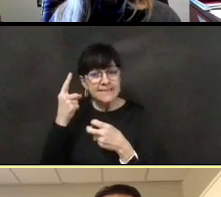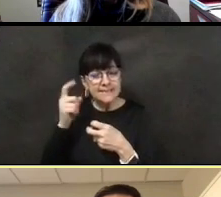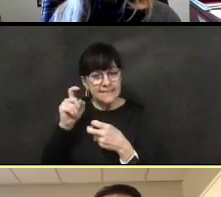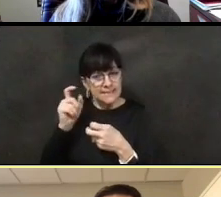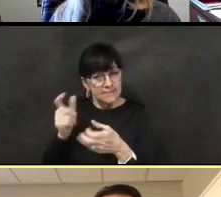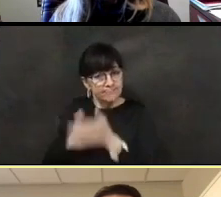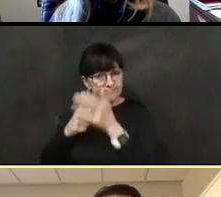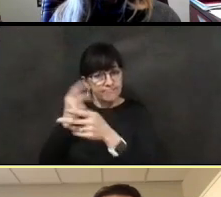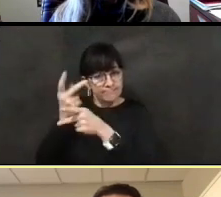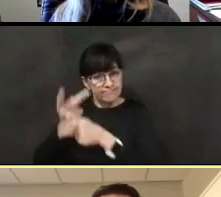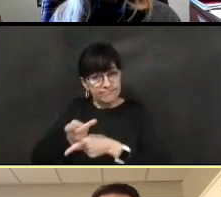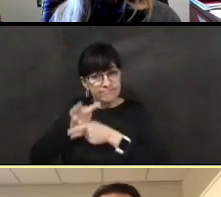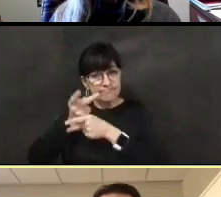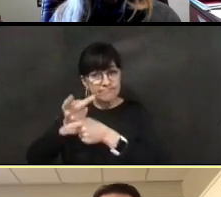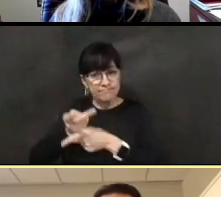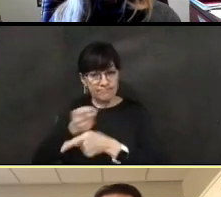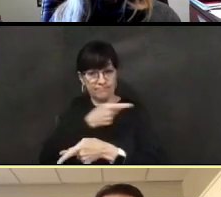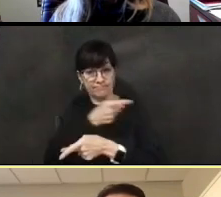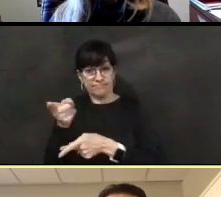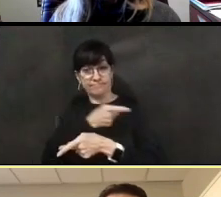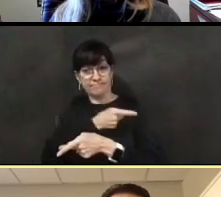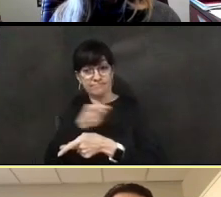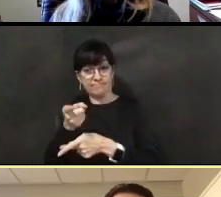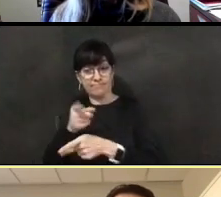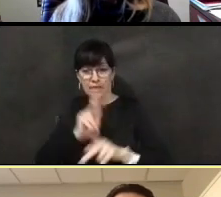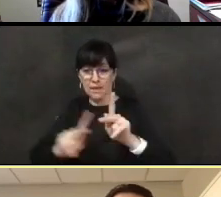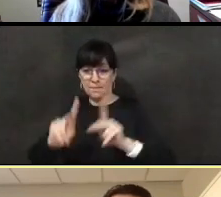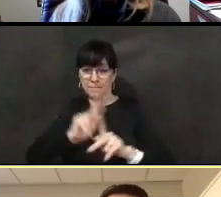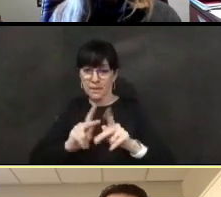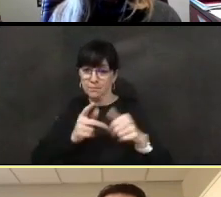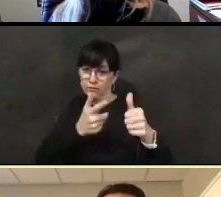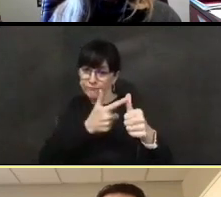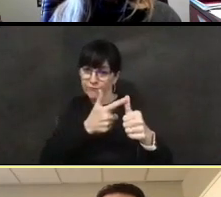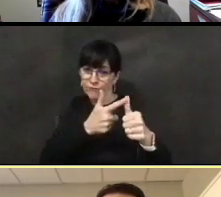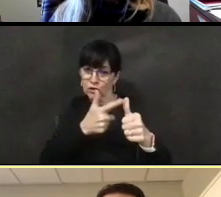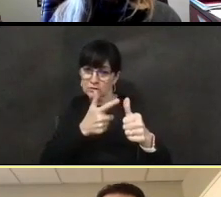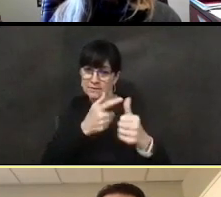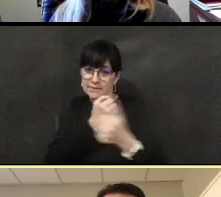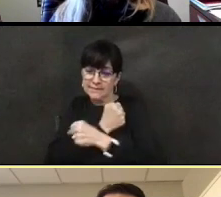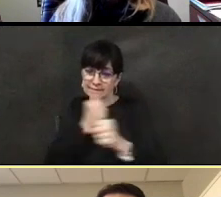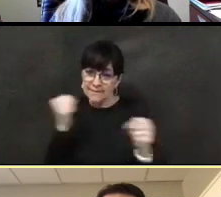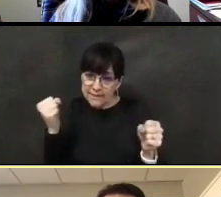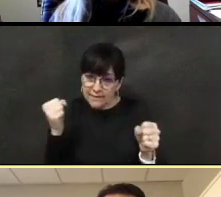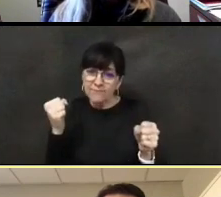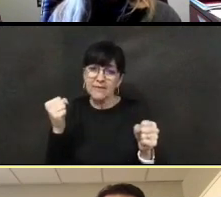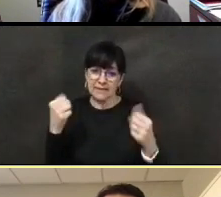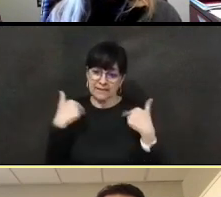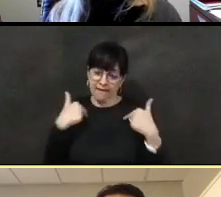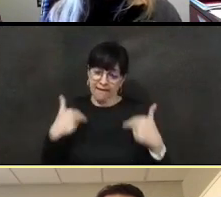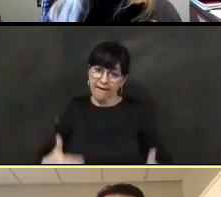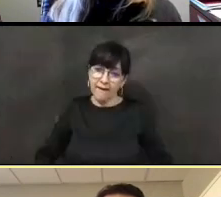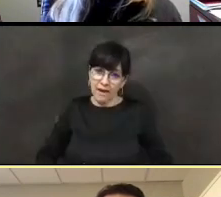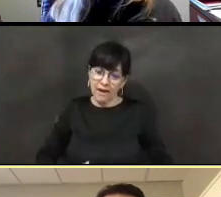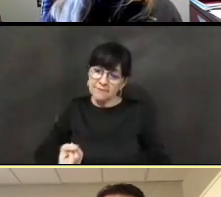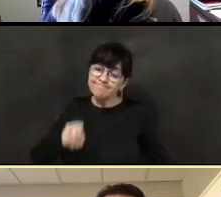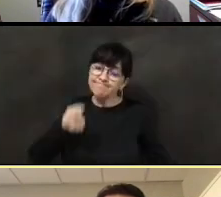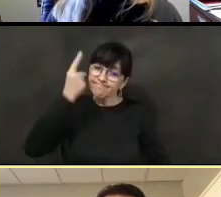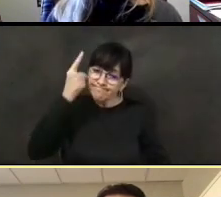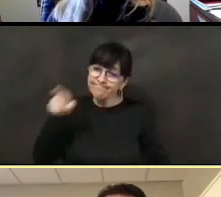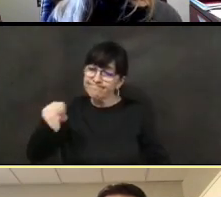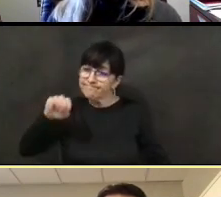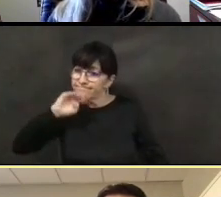the public health situation, we're going to end up moving backwards as we try to reopen. So really important that we remain